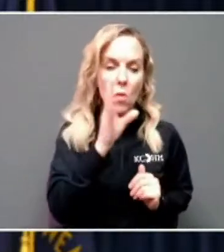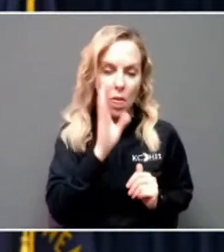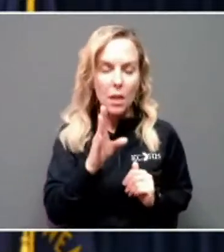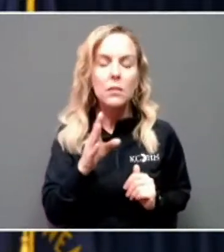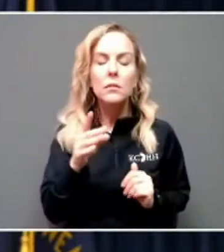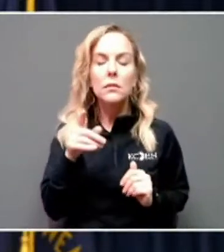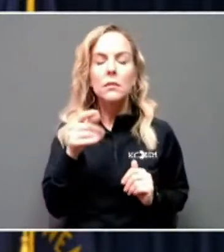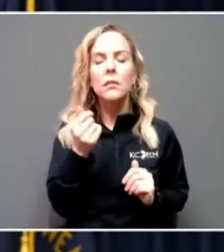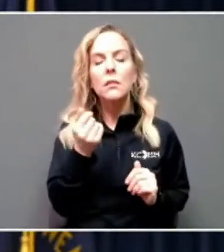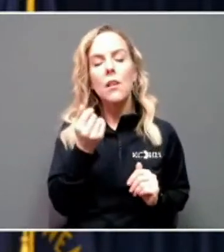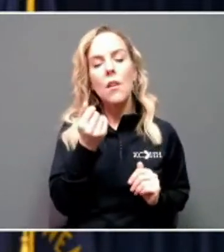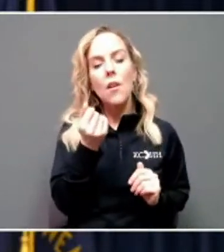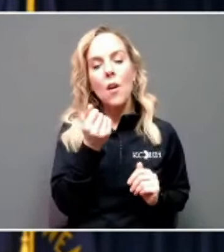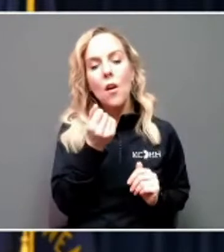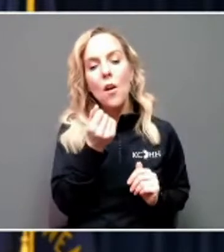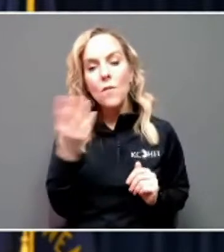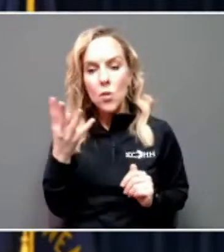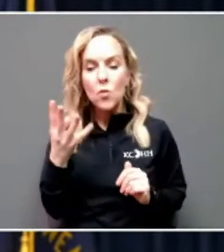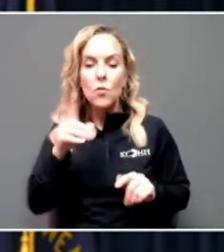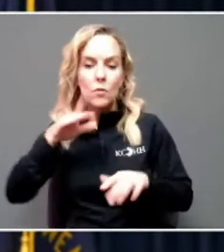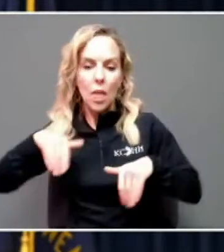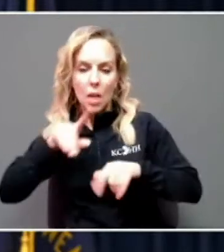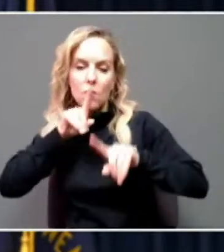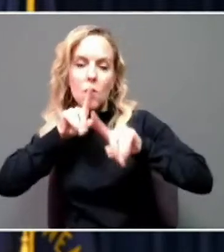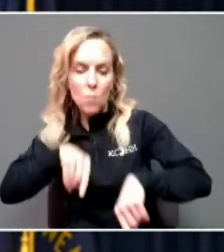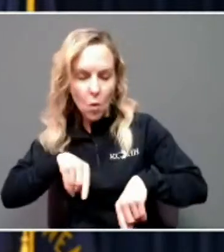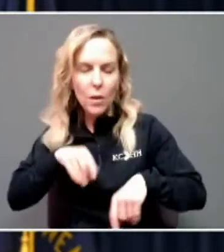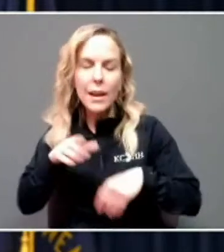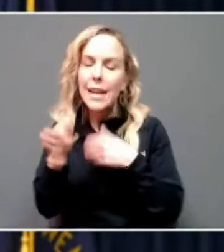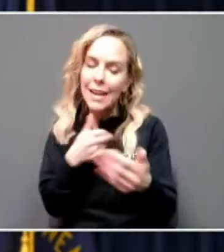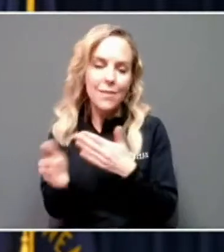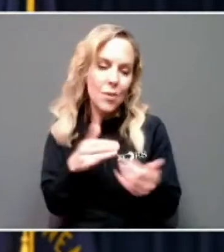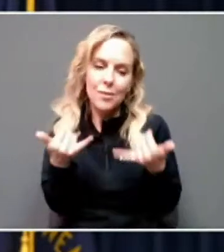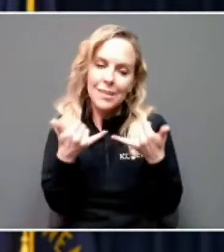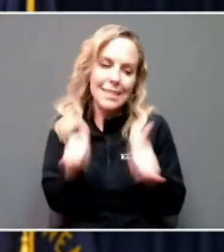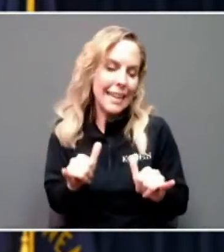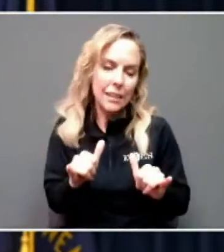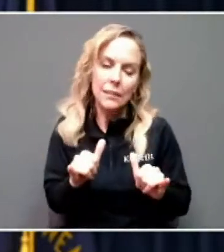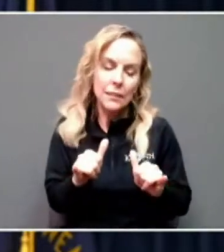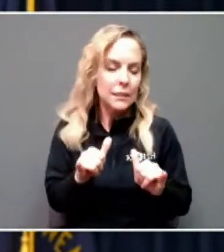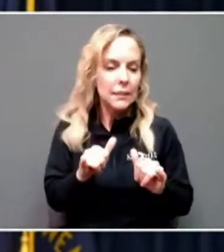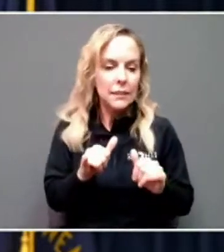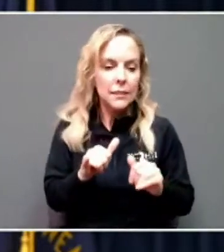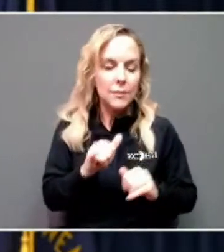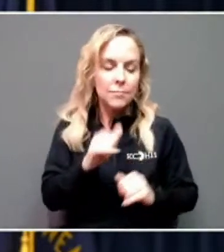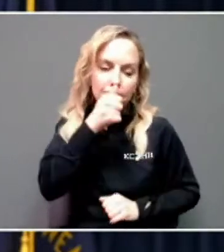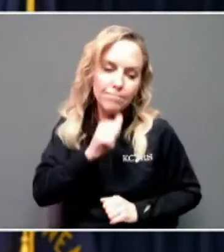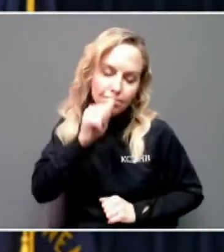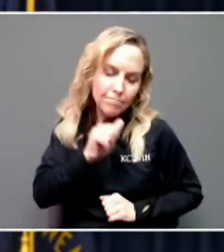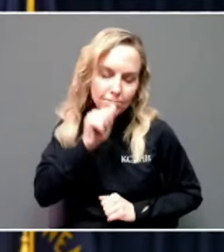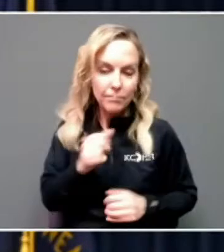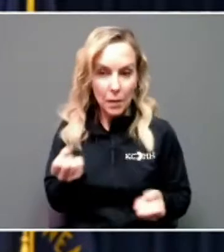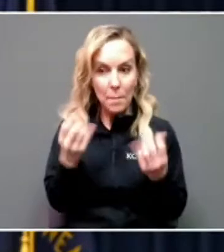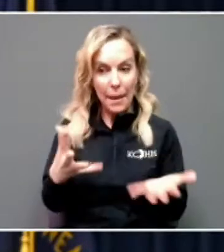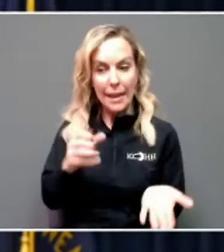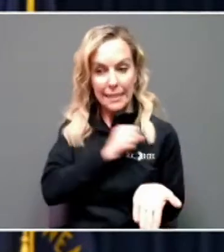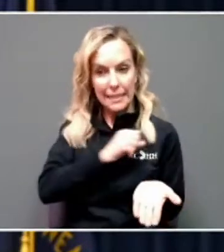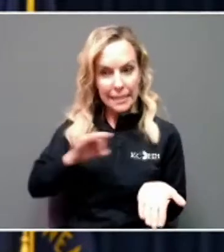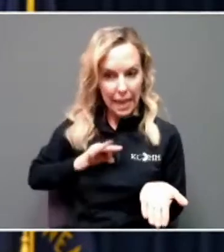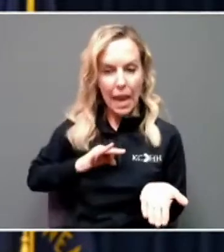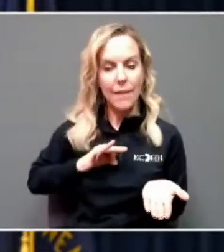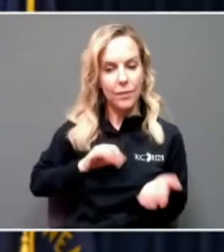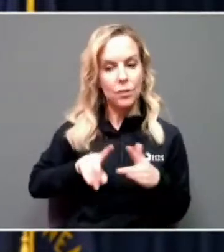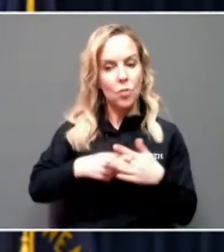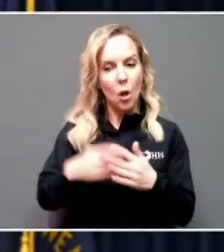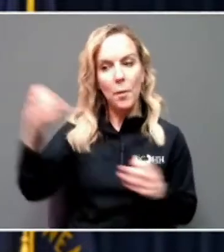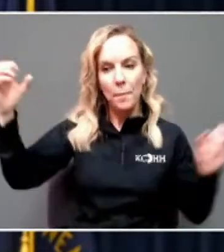are sounding the alarm, even though they are in a tough place. A lot of them getting their staff back who have had COVID. So again,